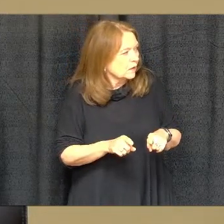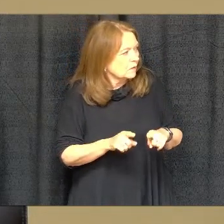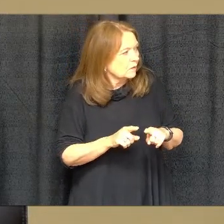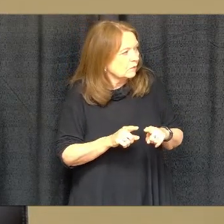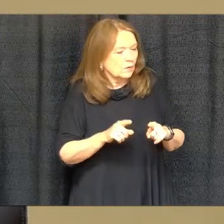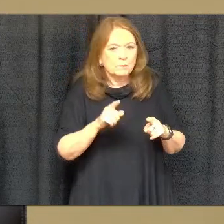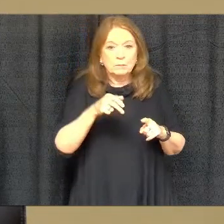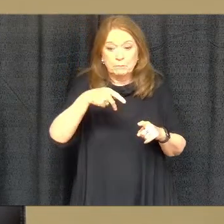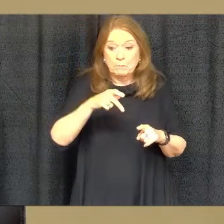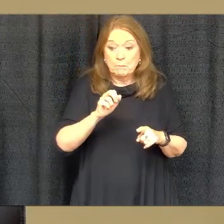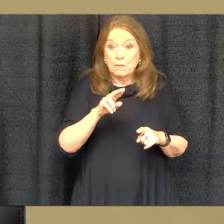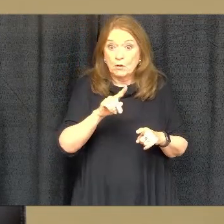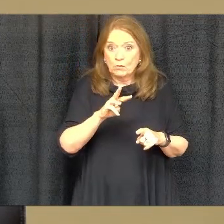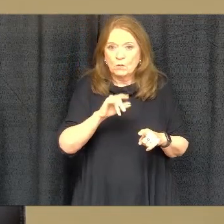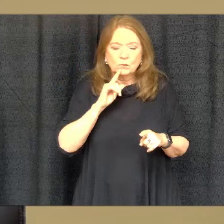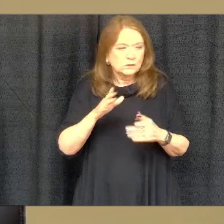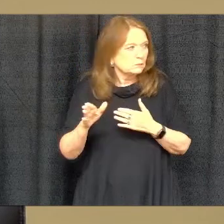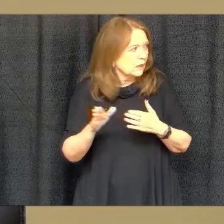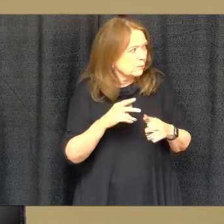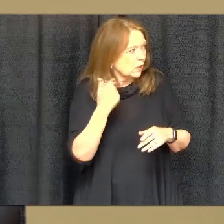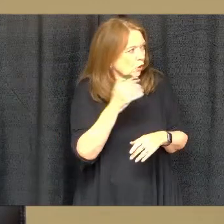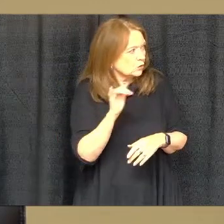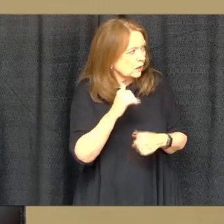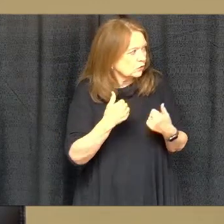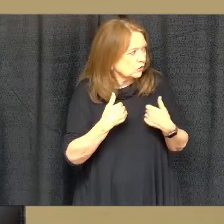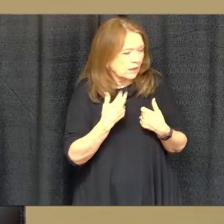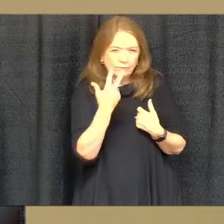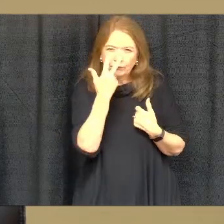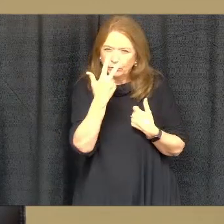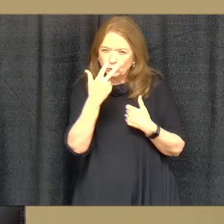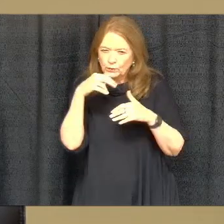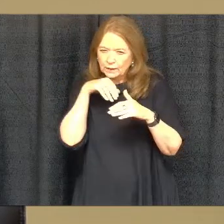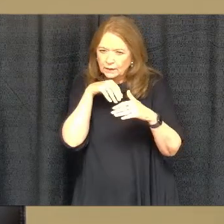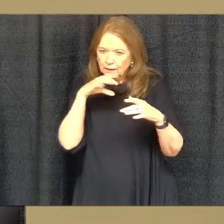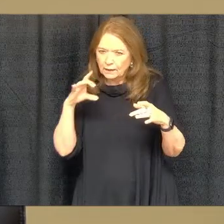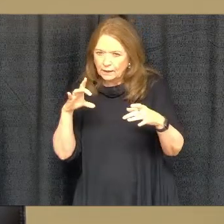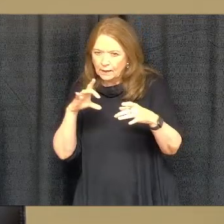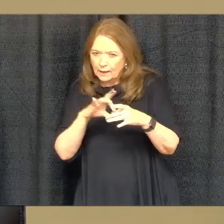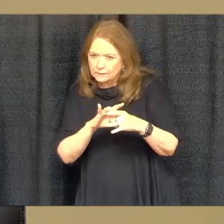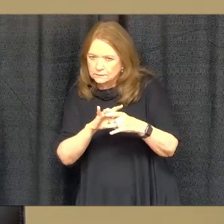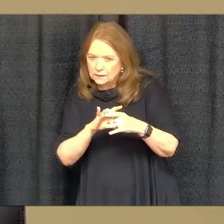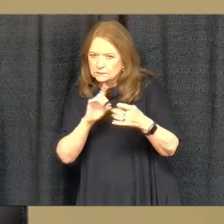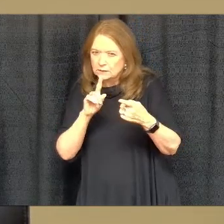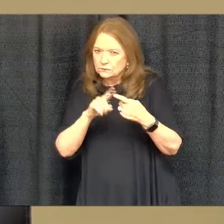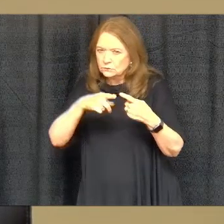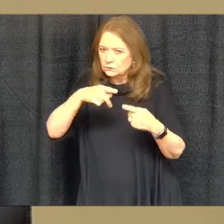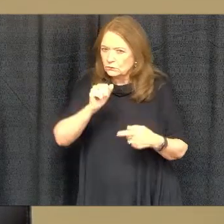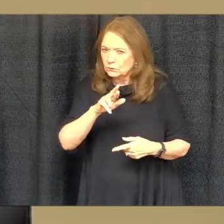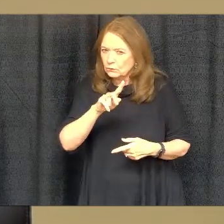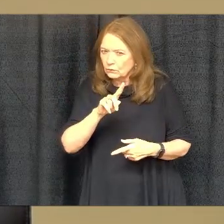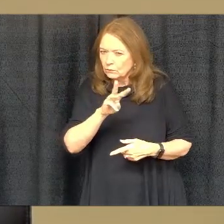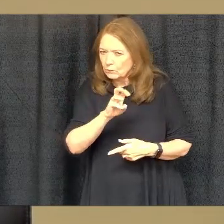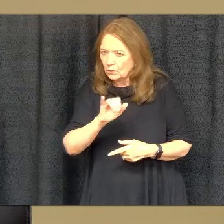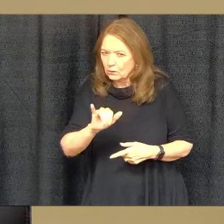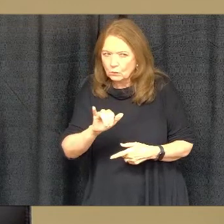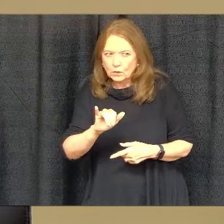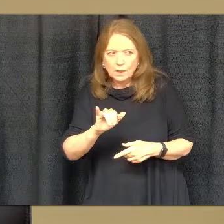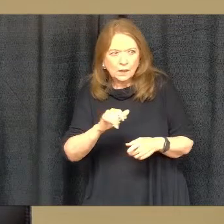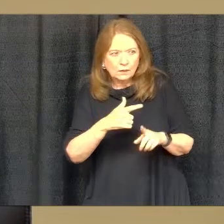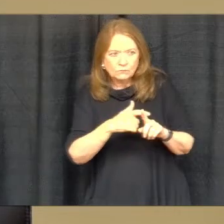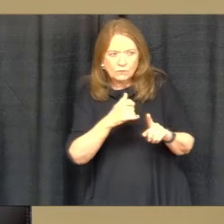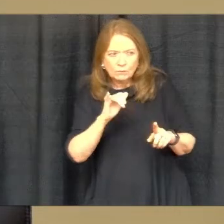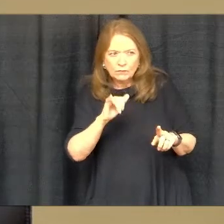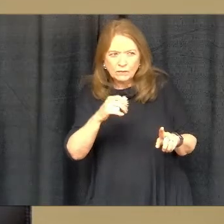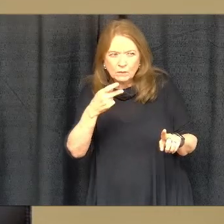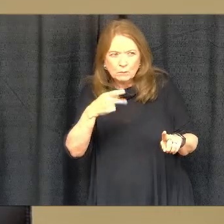According to one of the slides, it looks like they're going to have 3 accesses to the Parkway. The one with the purple line, is